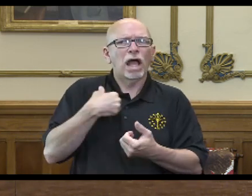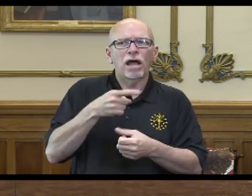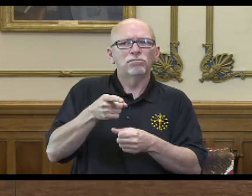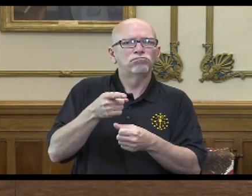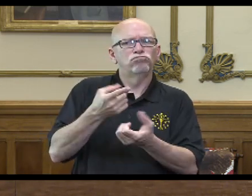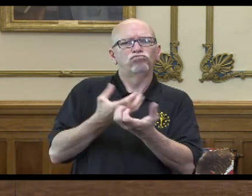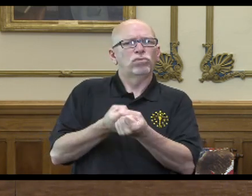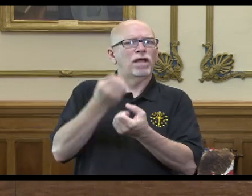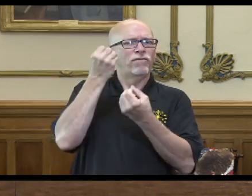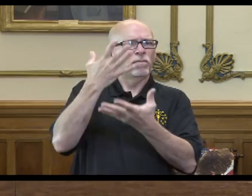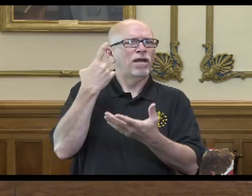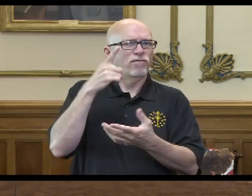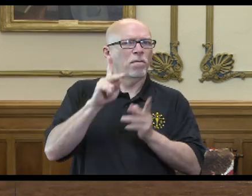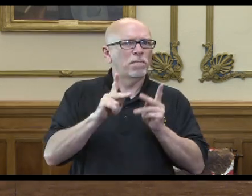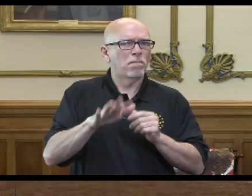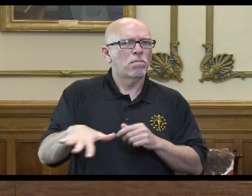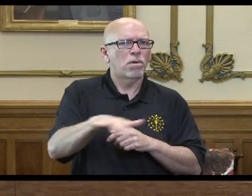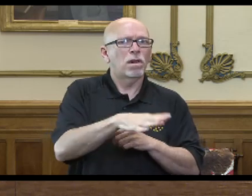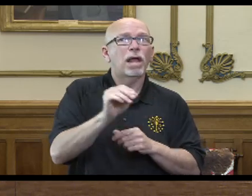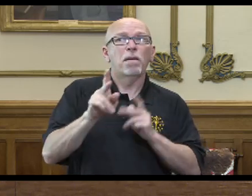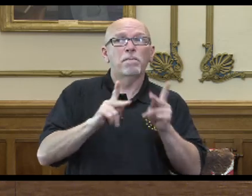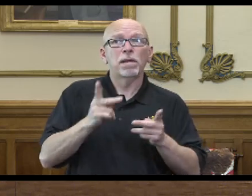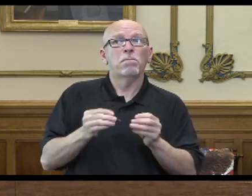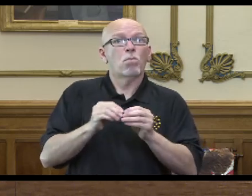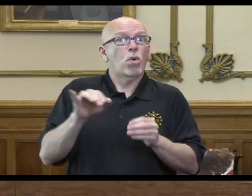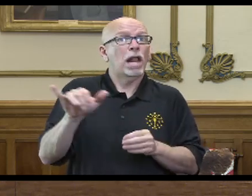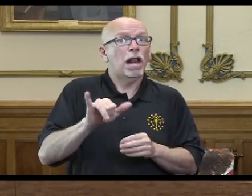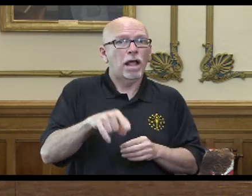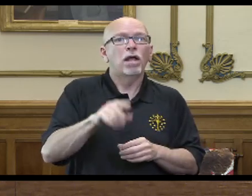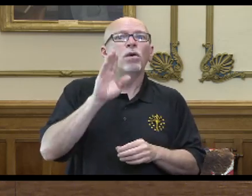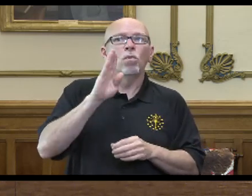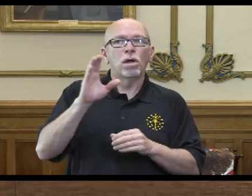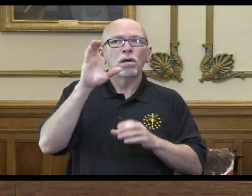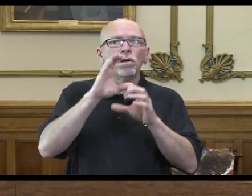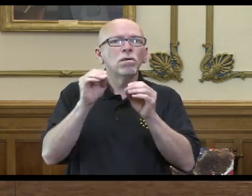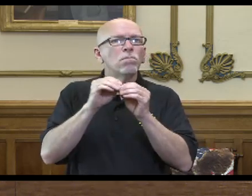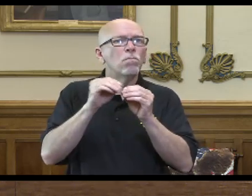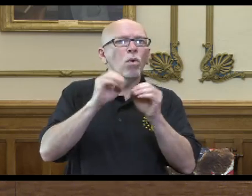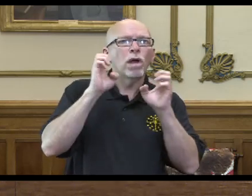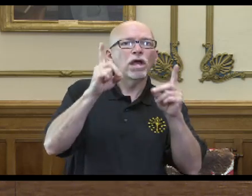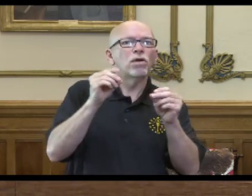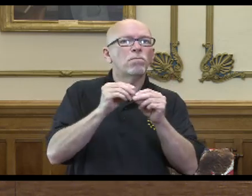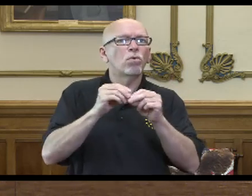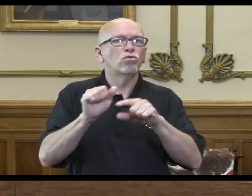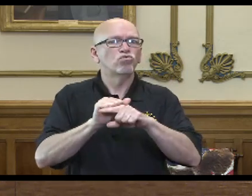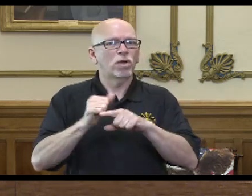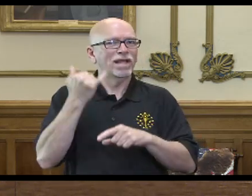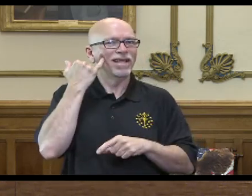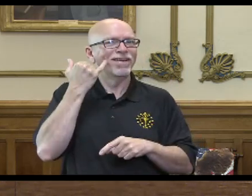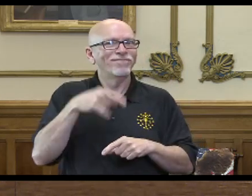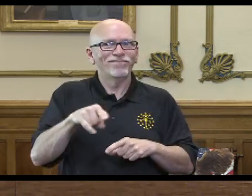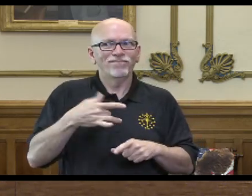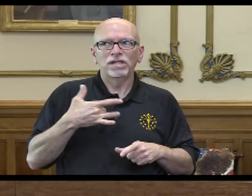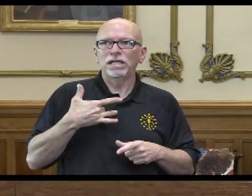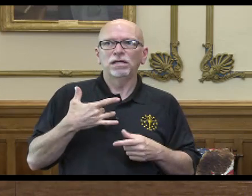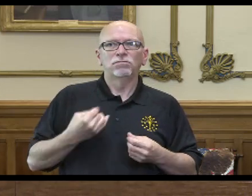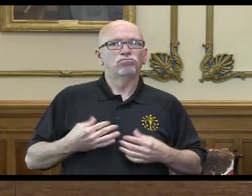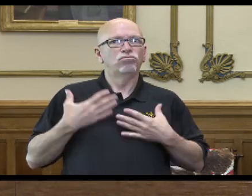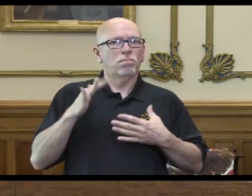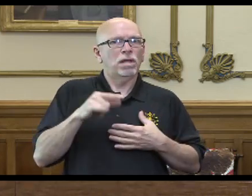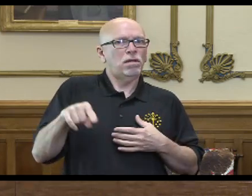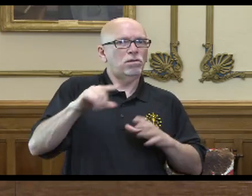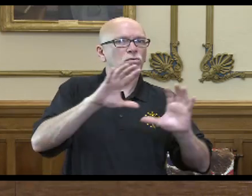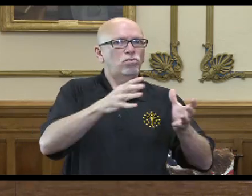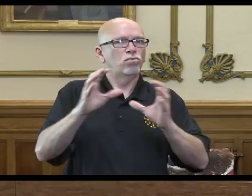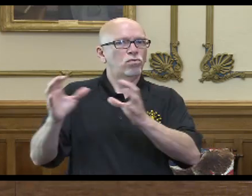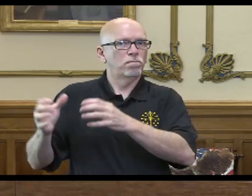individuals across our state, and that people are more likely to seek more education and training if they are encouraged by these groups to